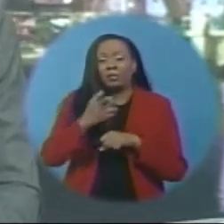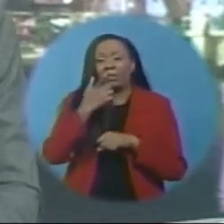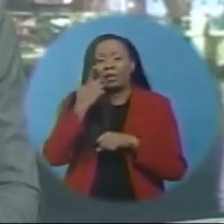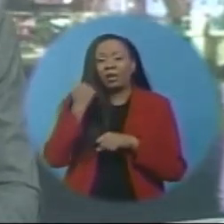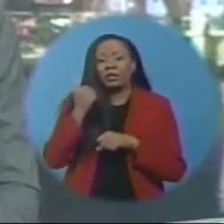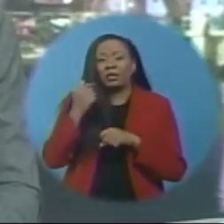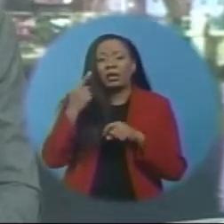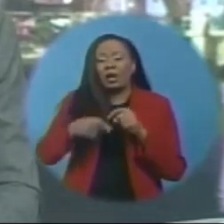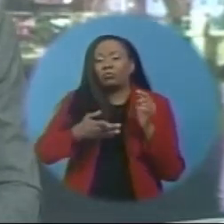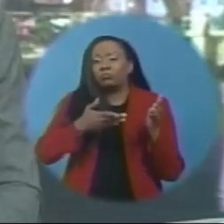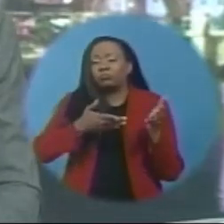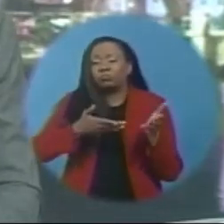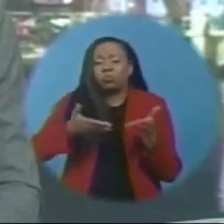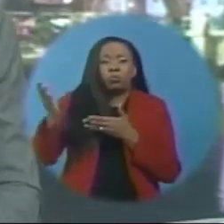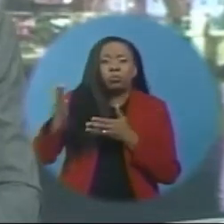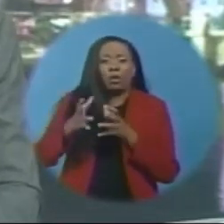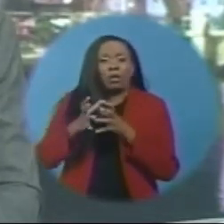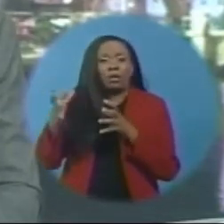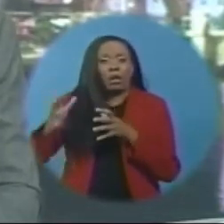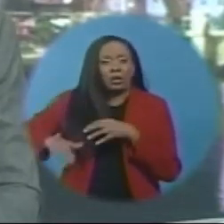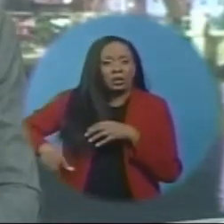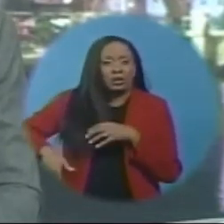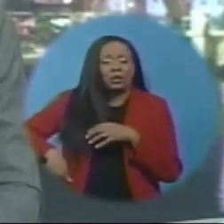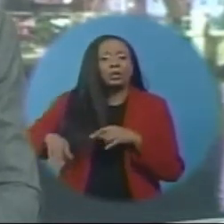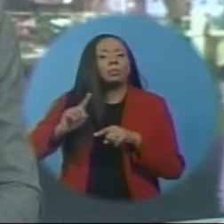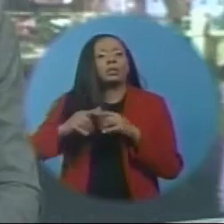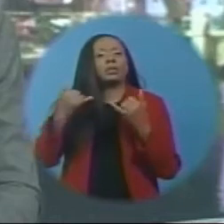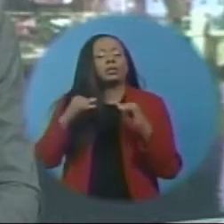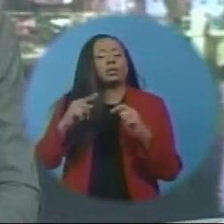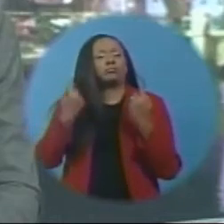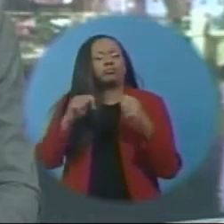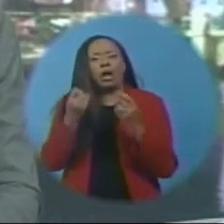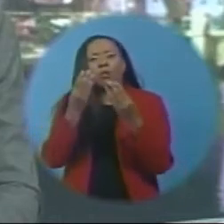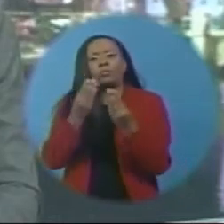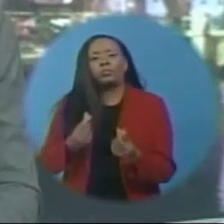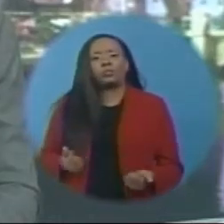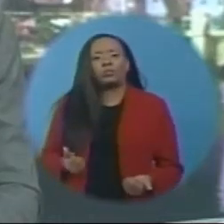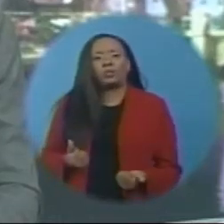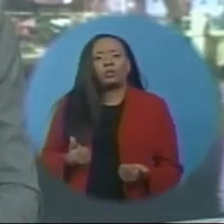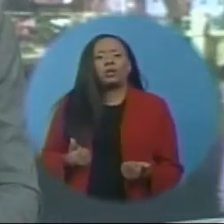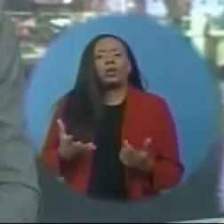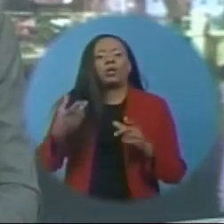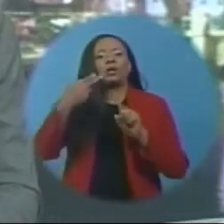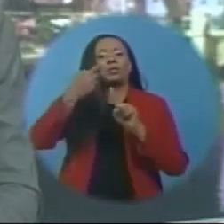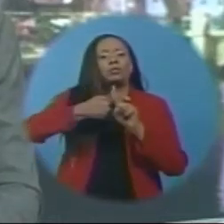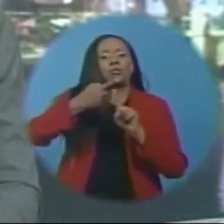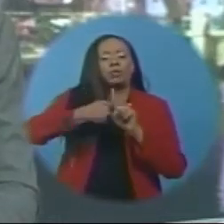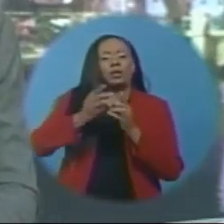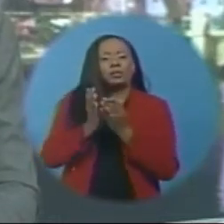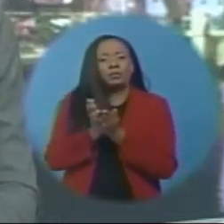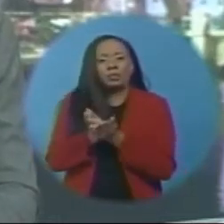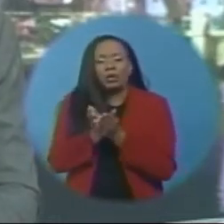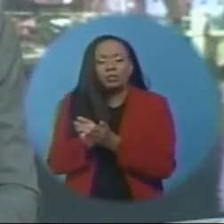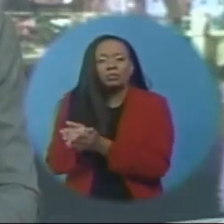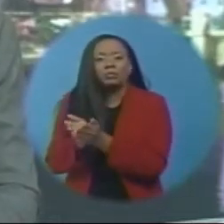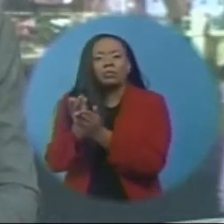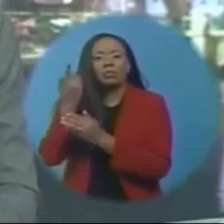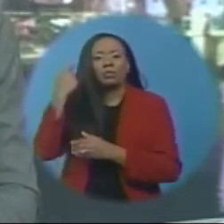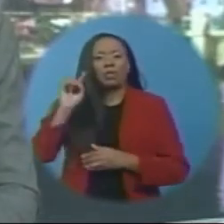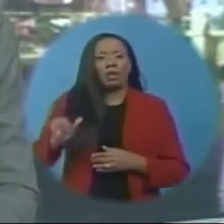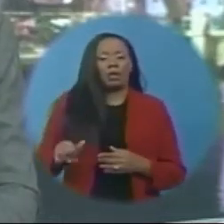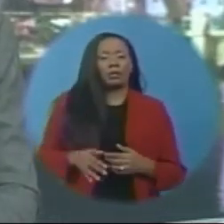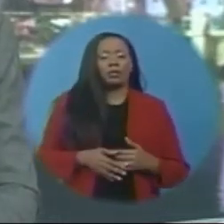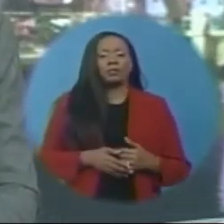says SEDEMA is working on several solutions, one of which is the possibility of renting a vessel to transport